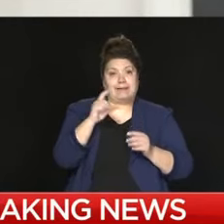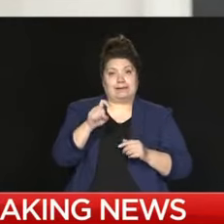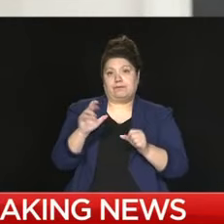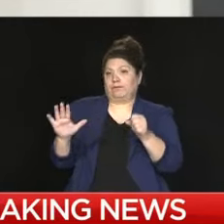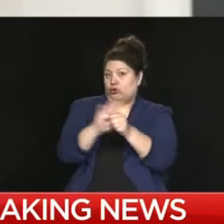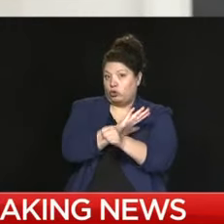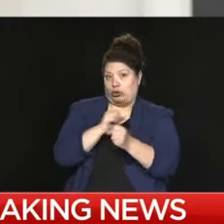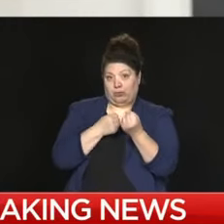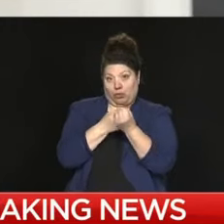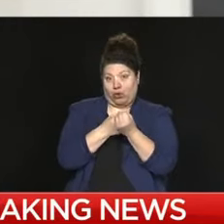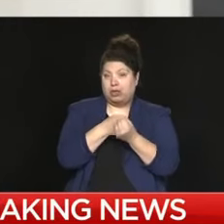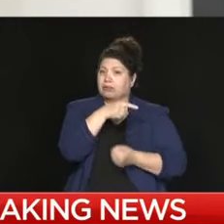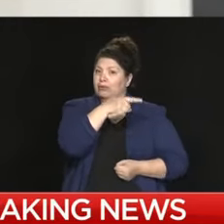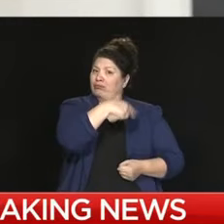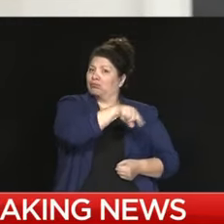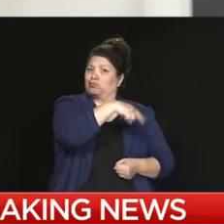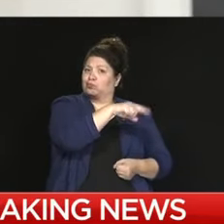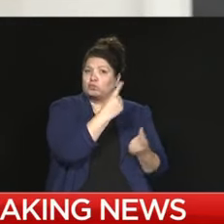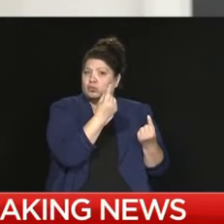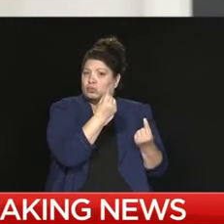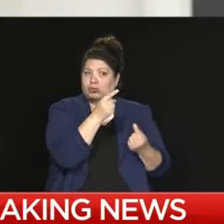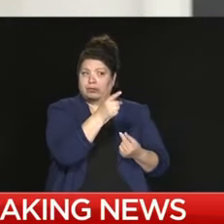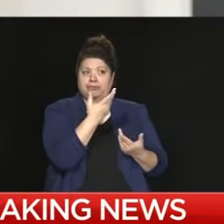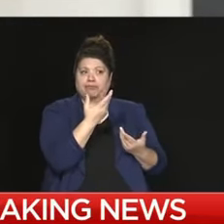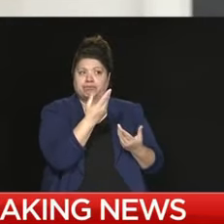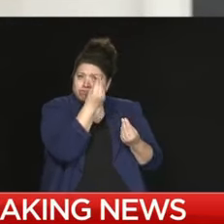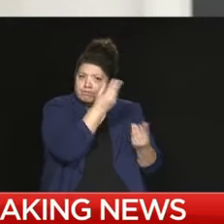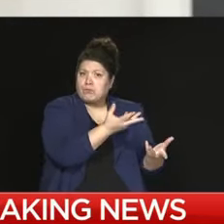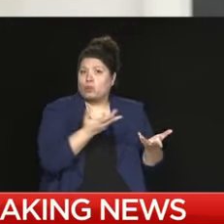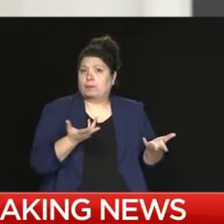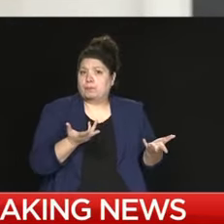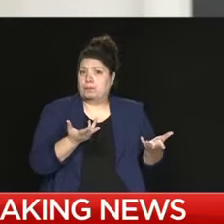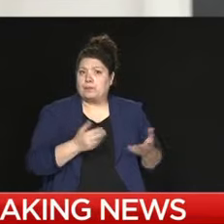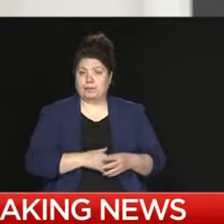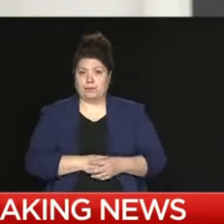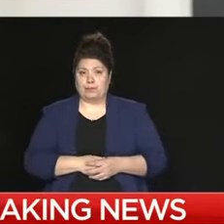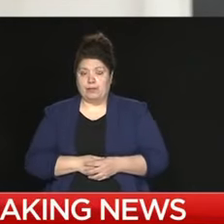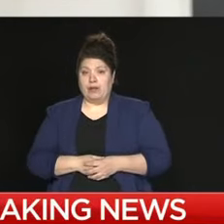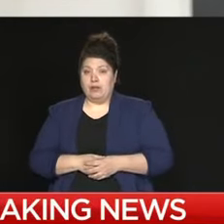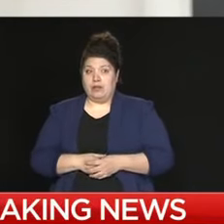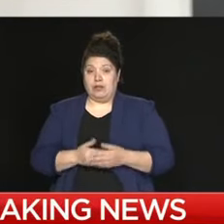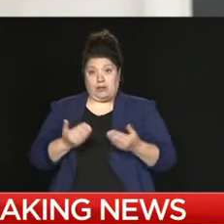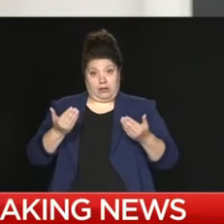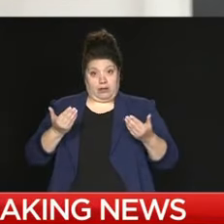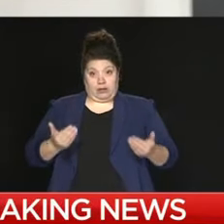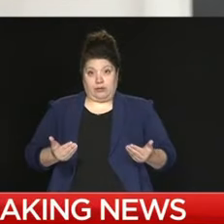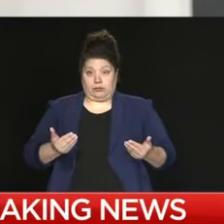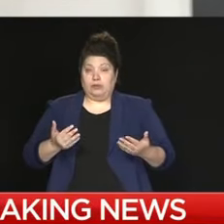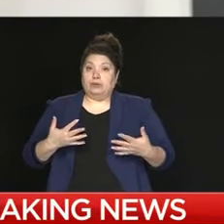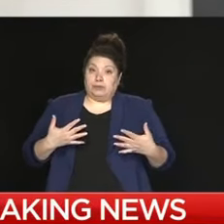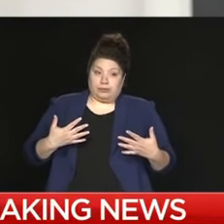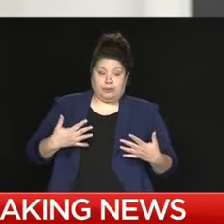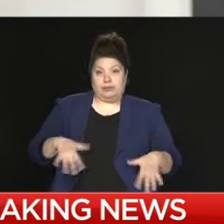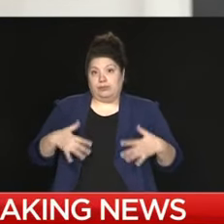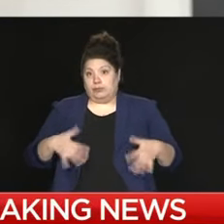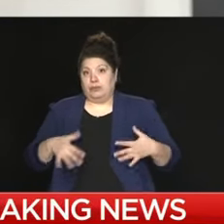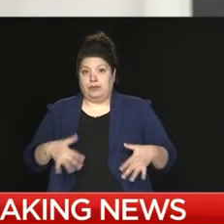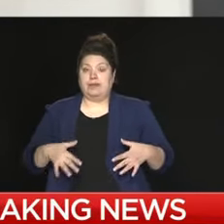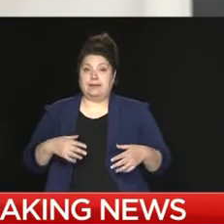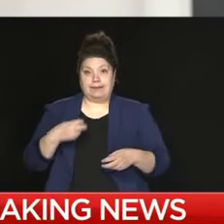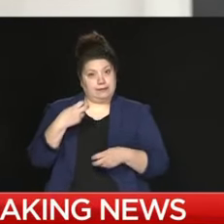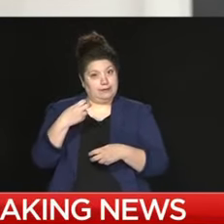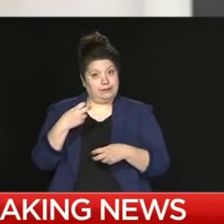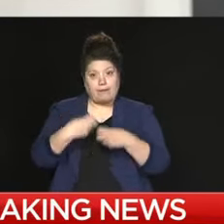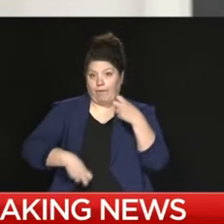for them? What do you say to those businesses? This is an extremely difficult situation for Canadians,